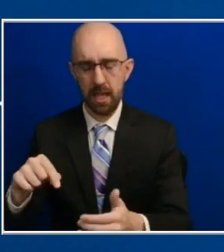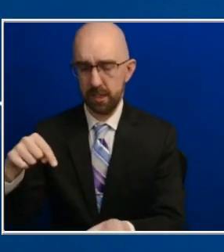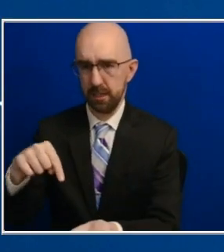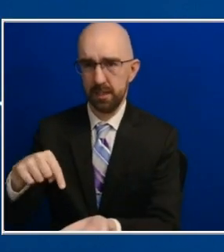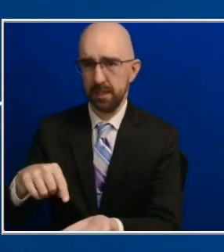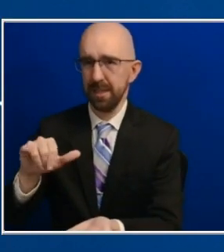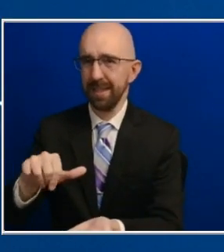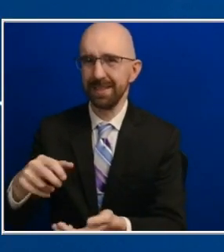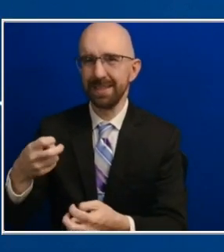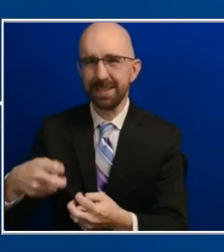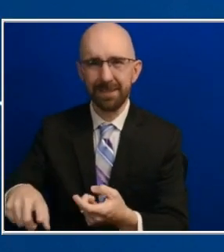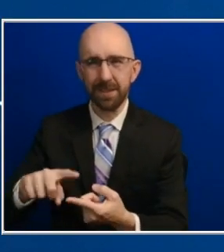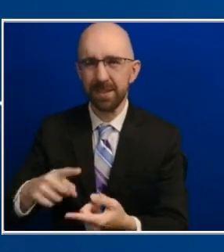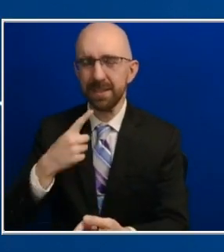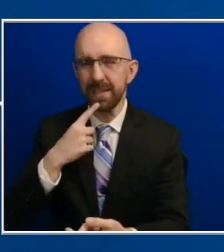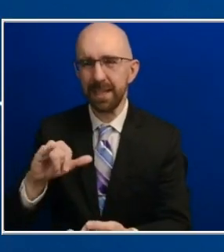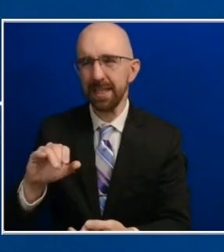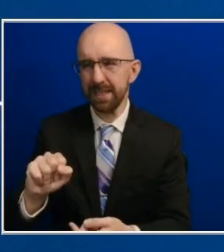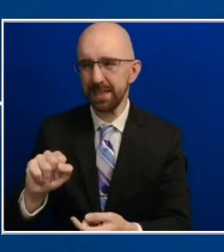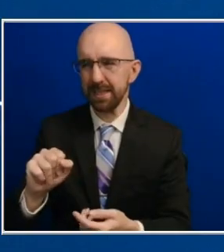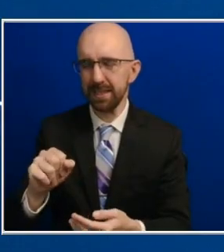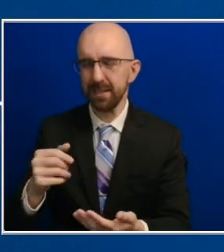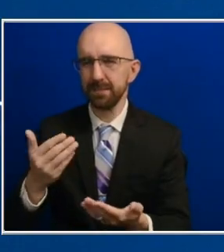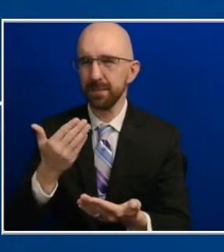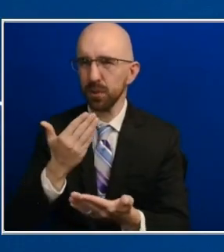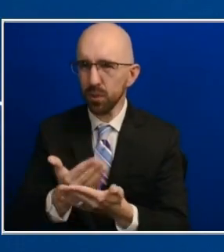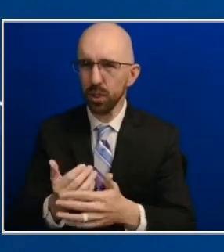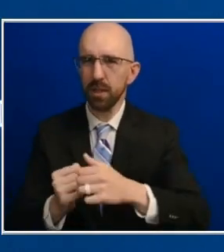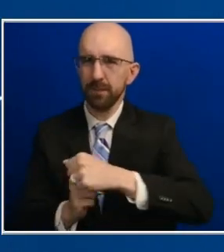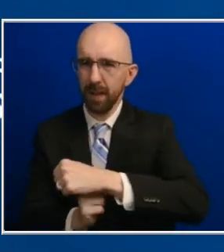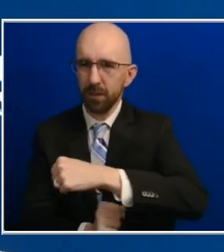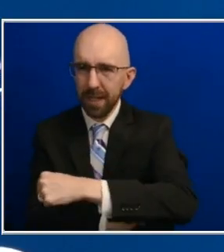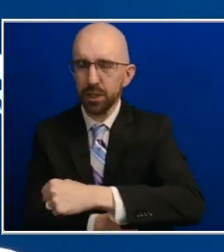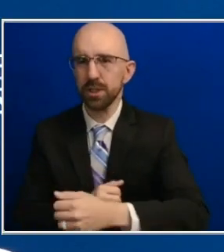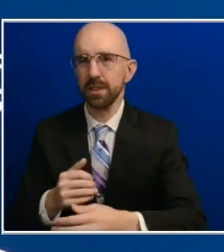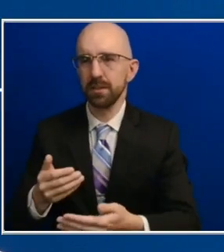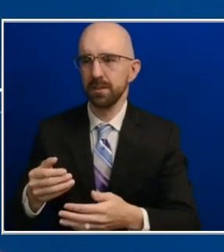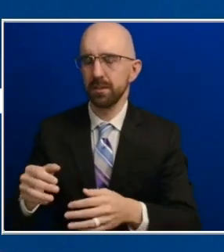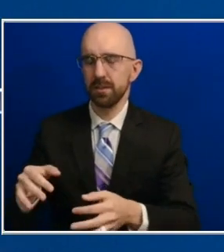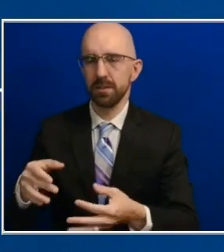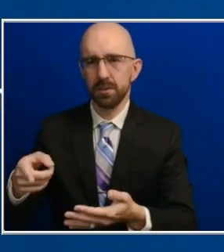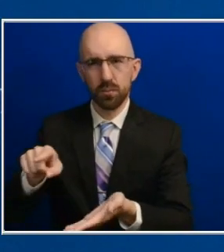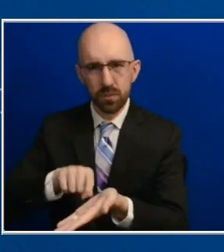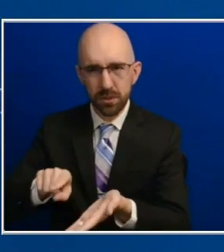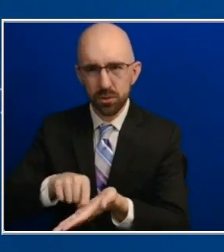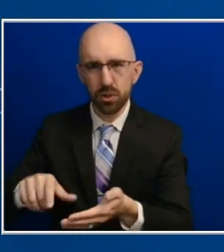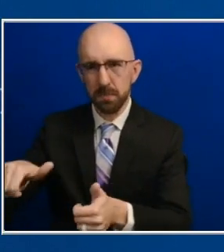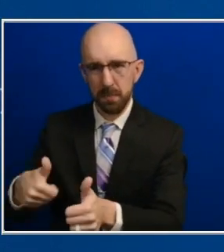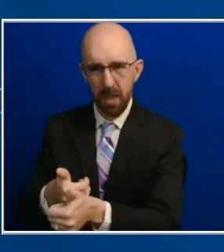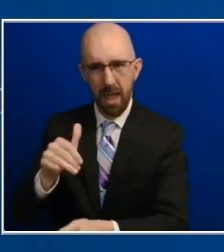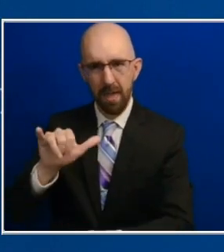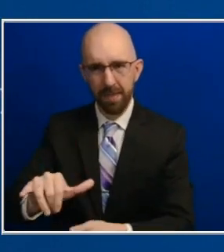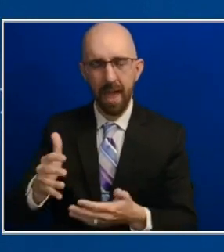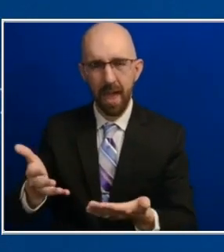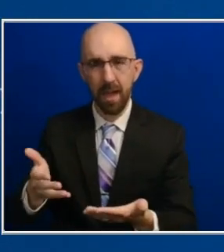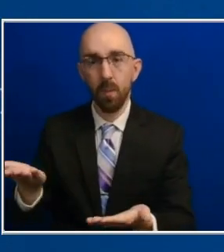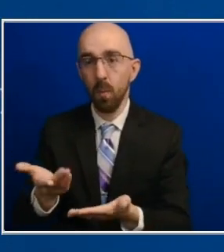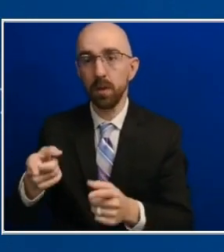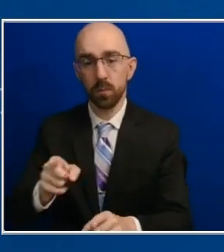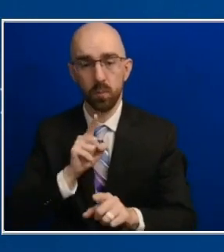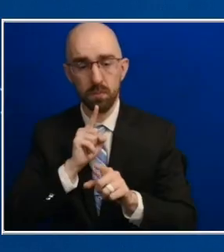difficult to say is well-founded. So a lot of the research that is being reported